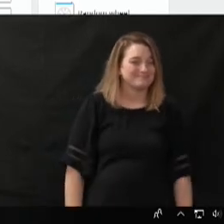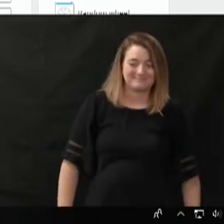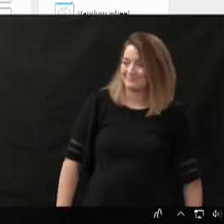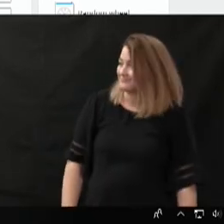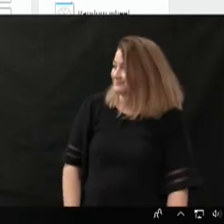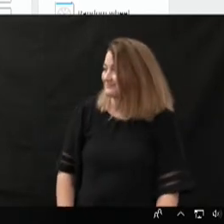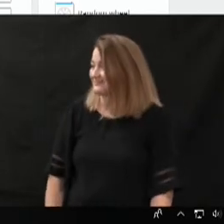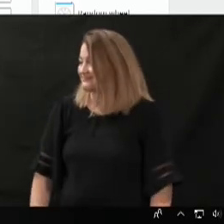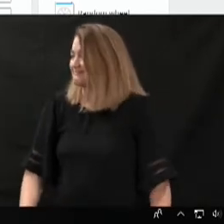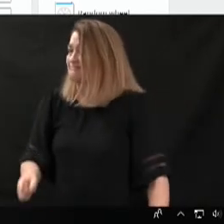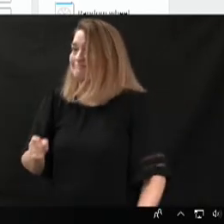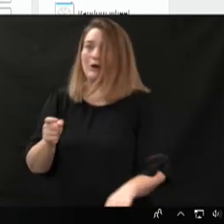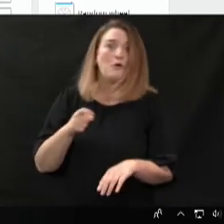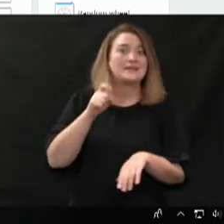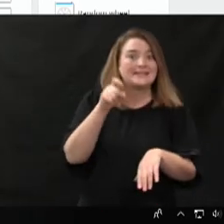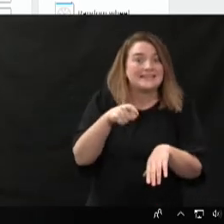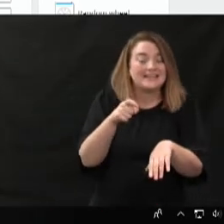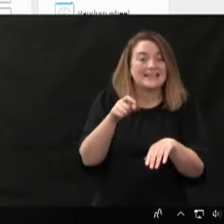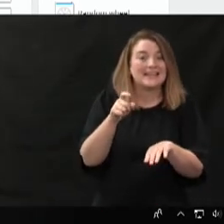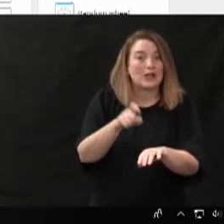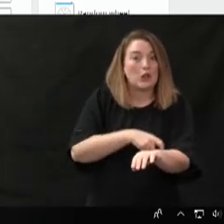Is it taking yours a long time to load?